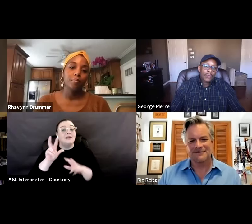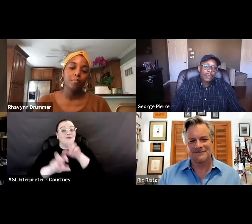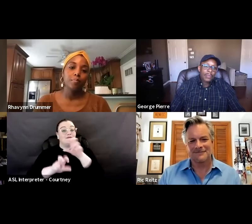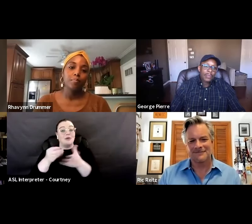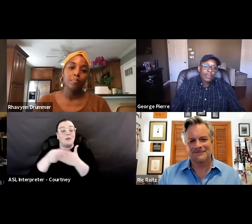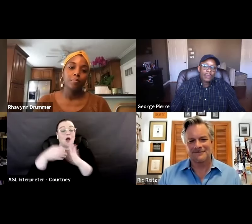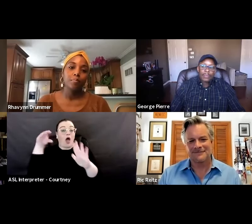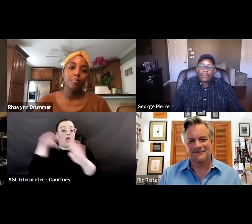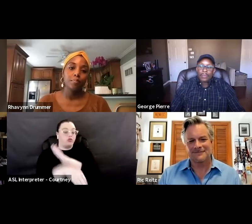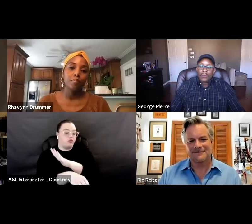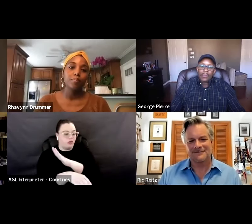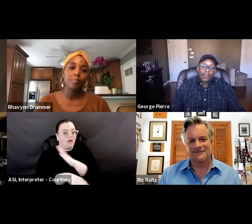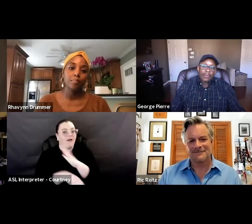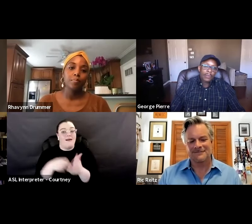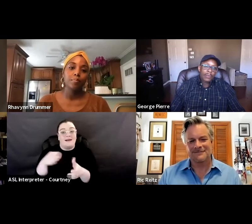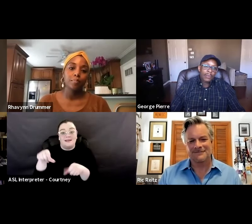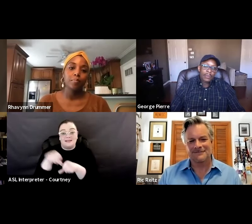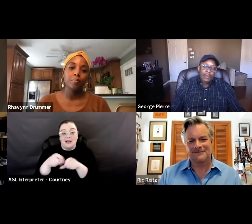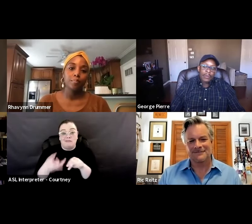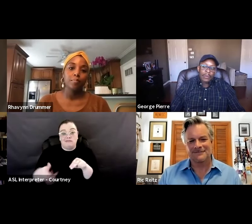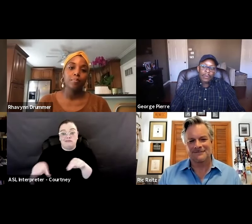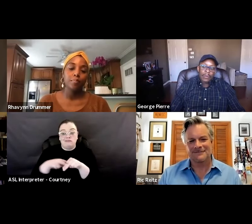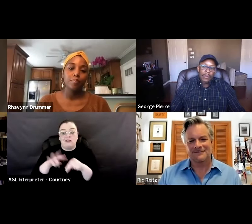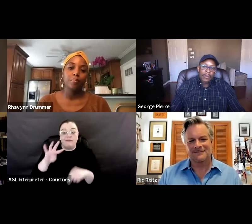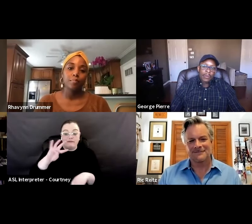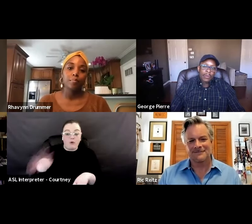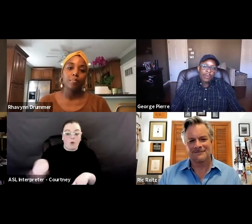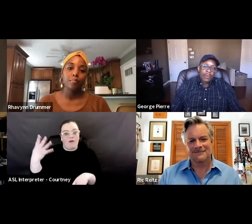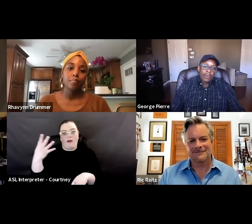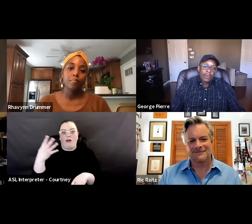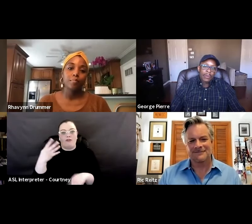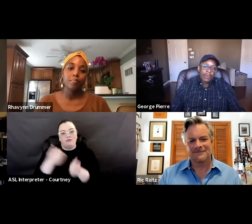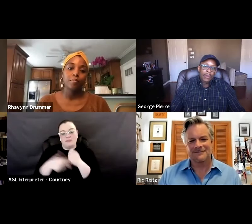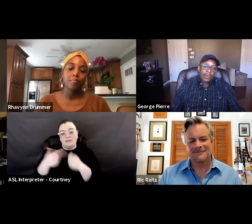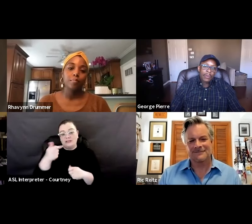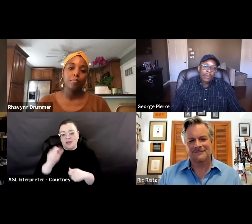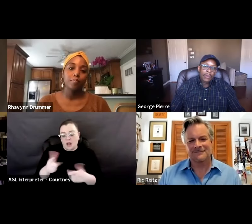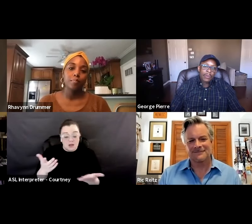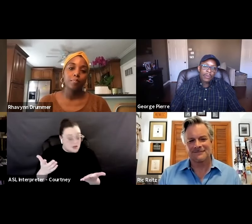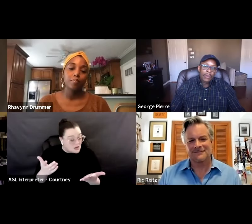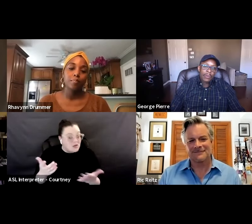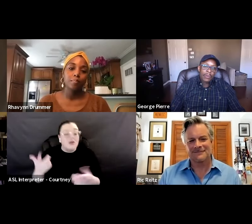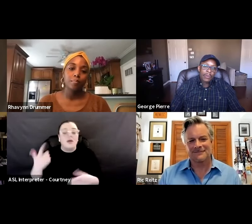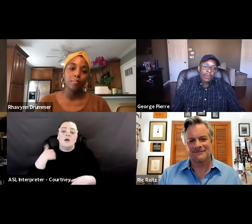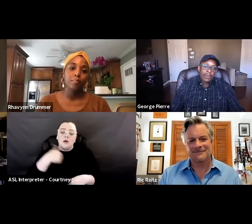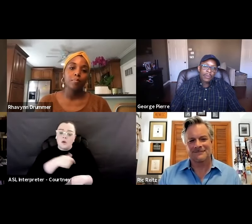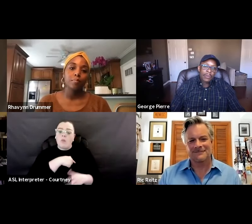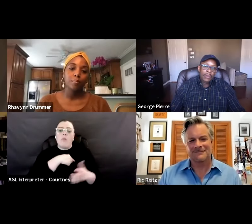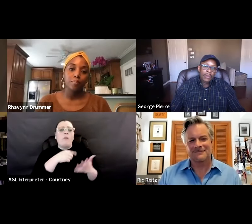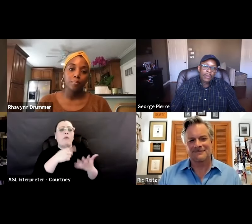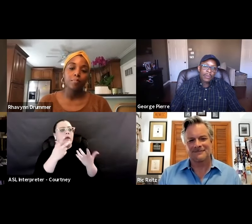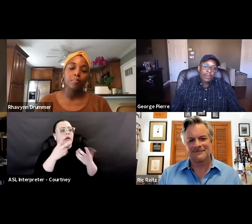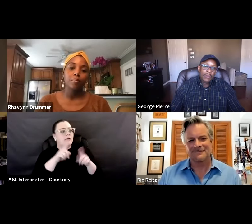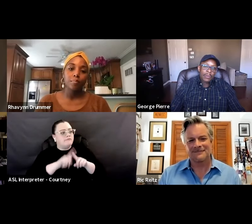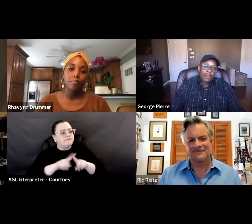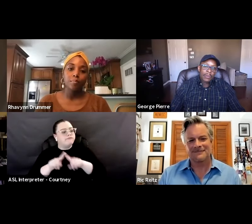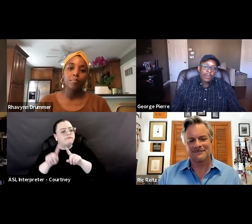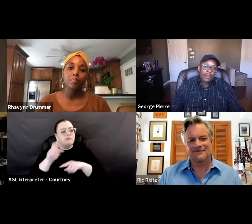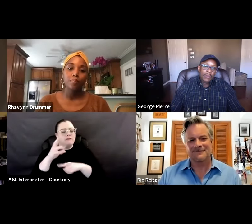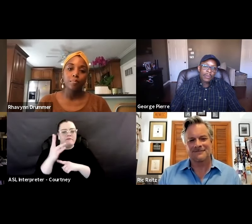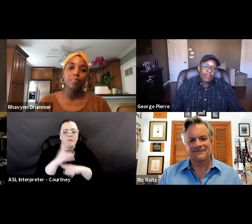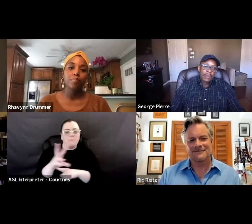gallon. We had done a television series called Dawson's Creek for 6 years and One Tree Hill for 9 years. And we were in the 7th year,